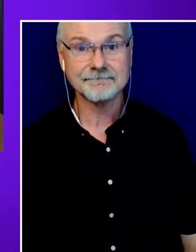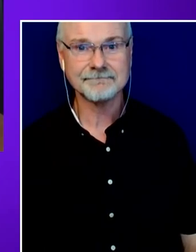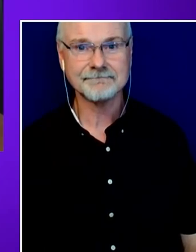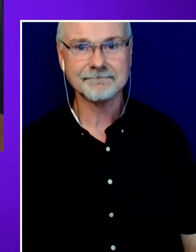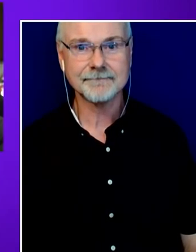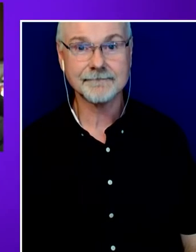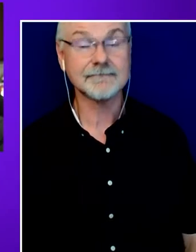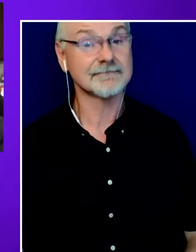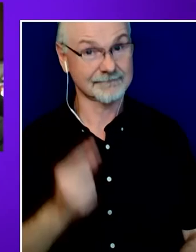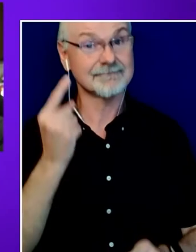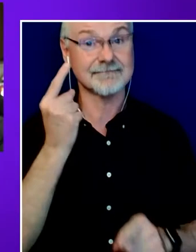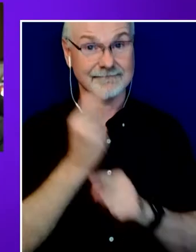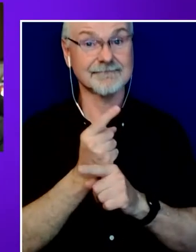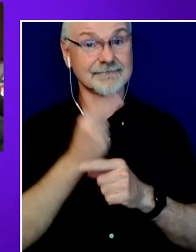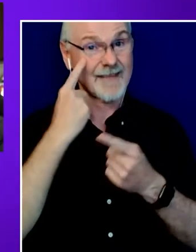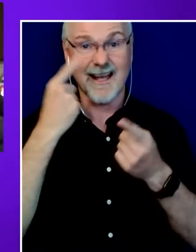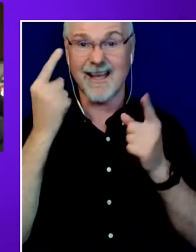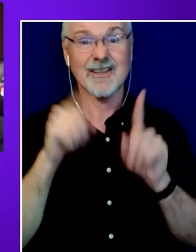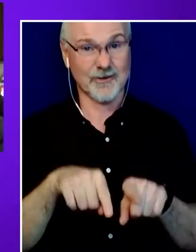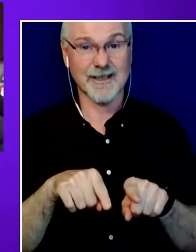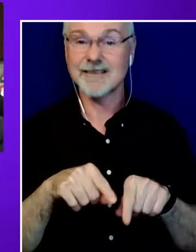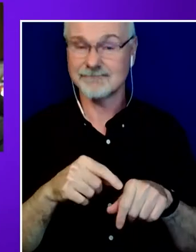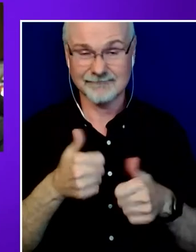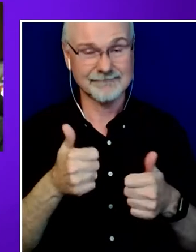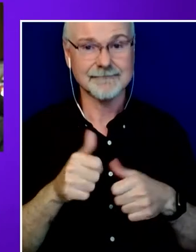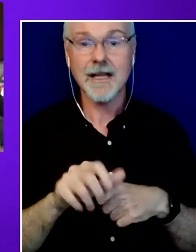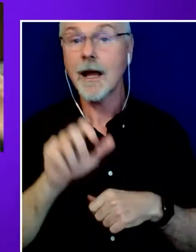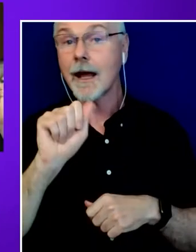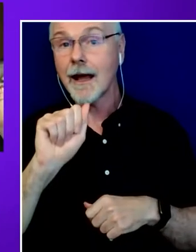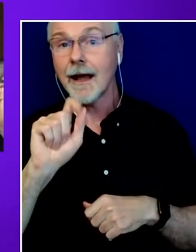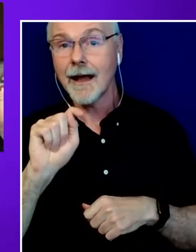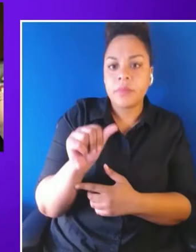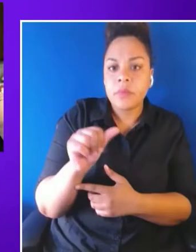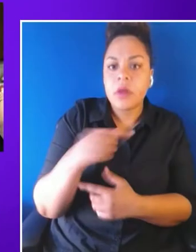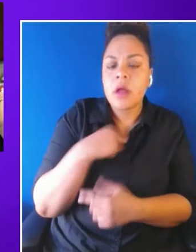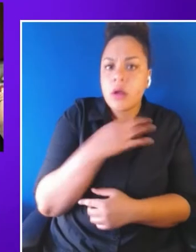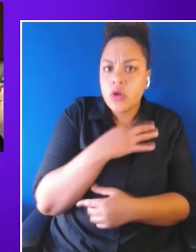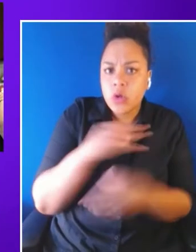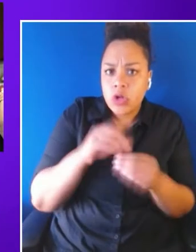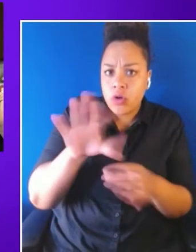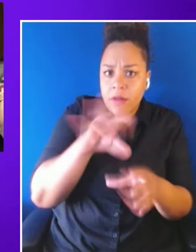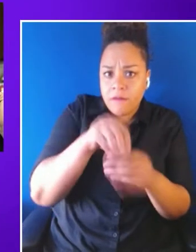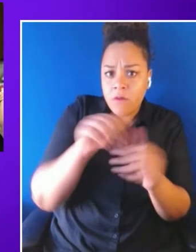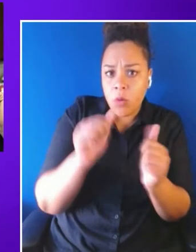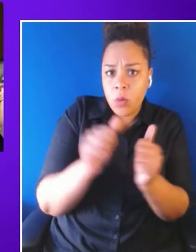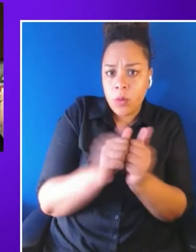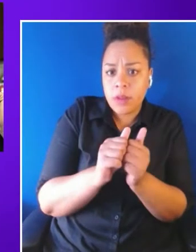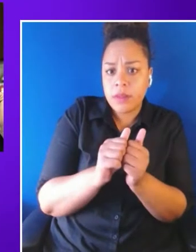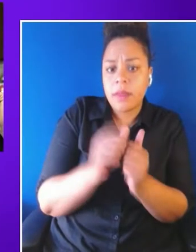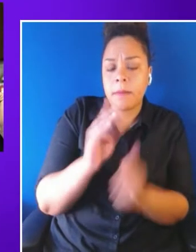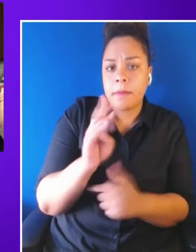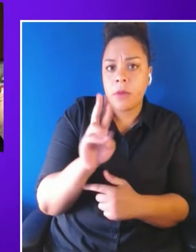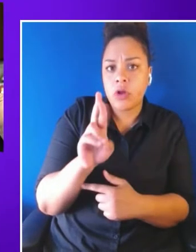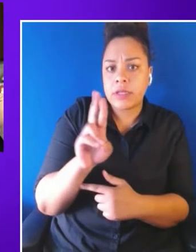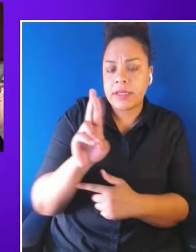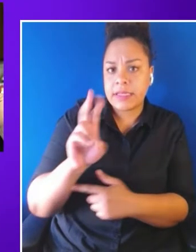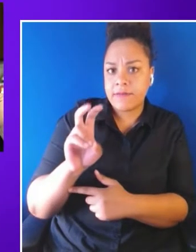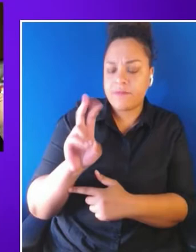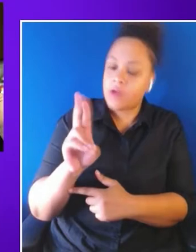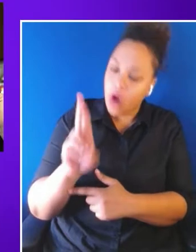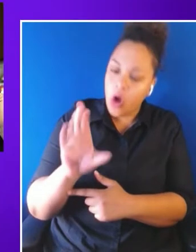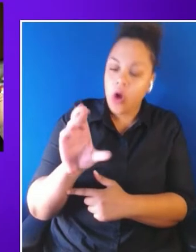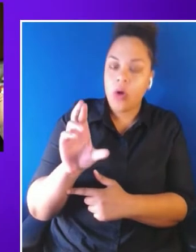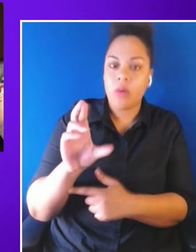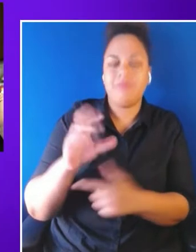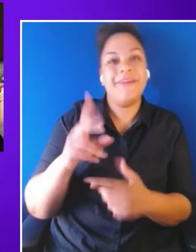Absolutely. Athena, I'm curious, were in your involvement with the BRC VR project, were there any user groups,